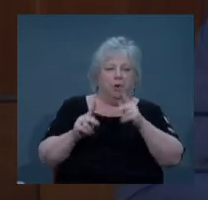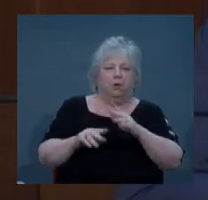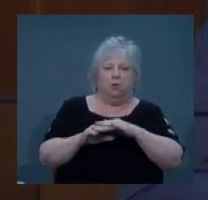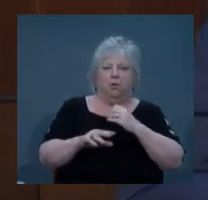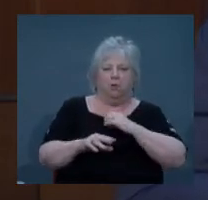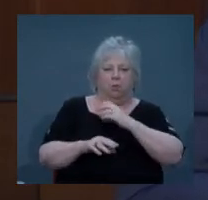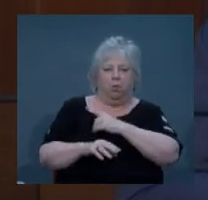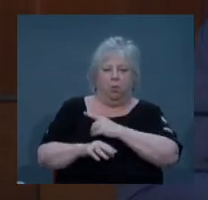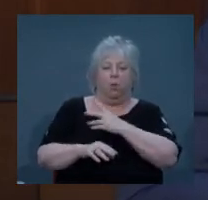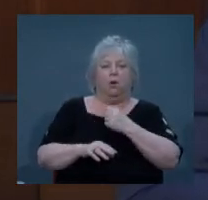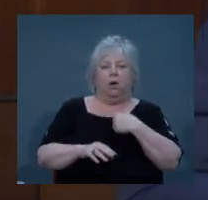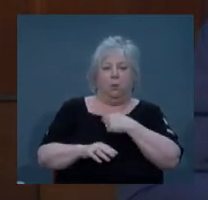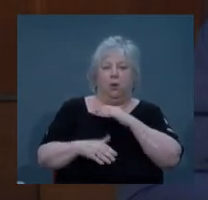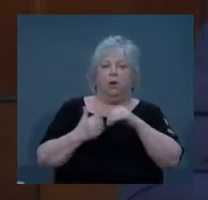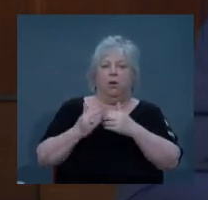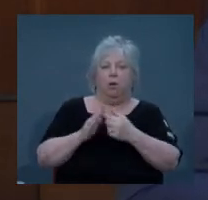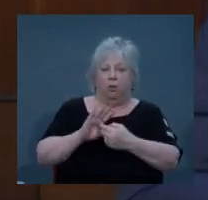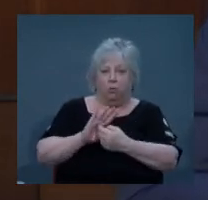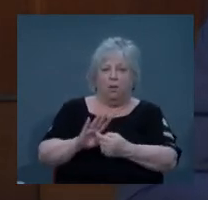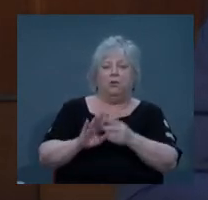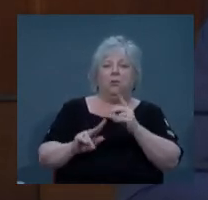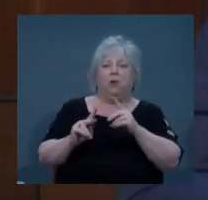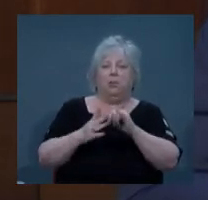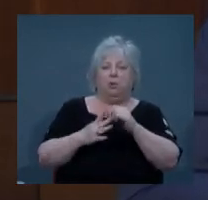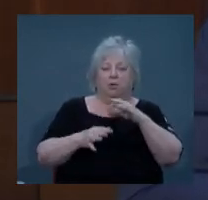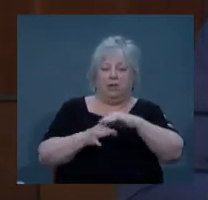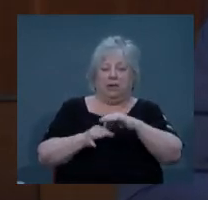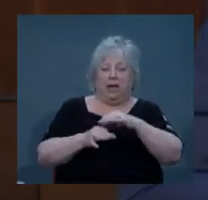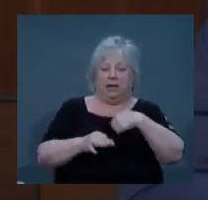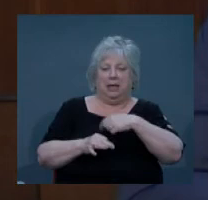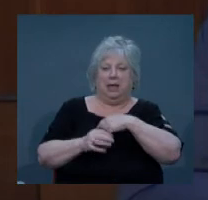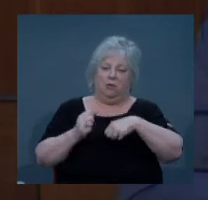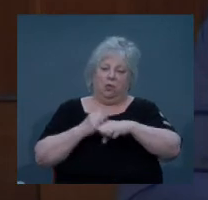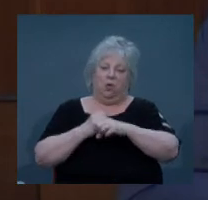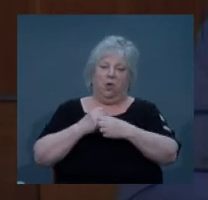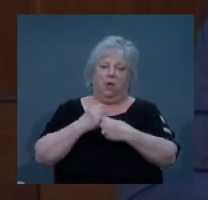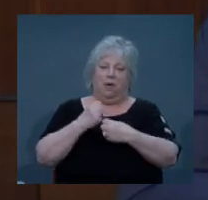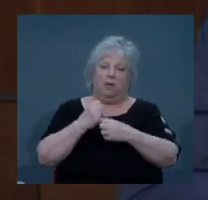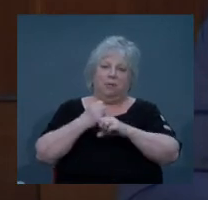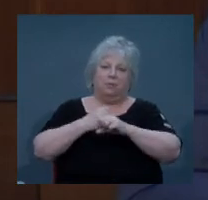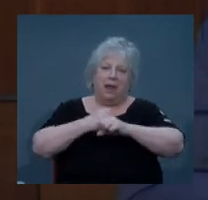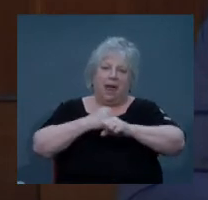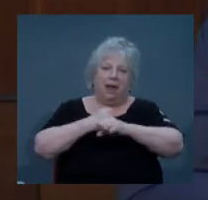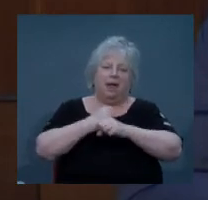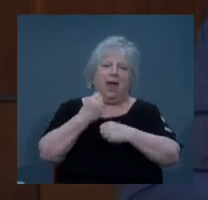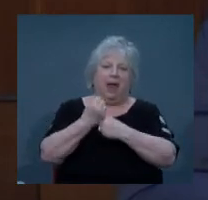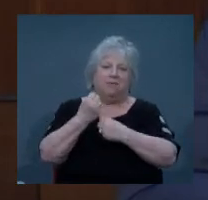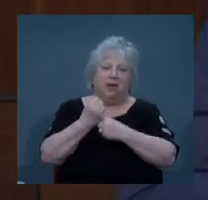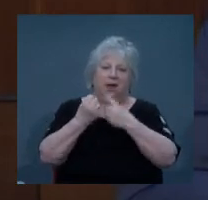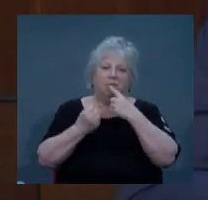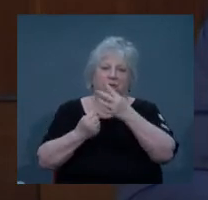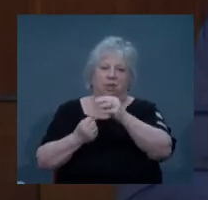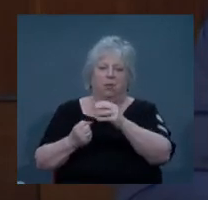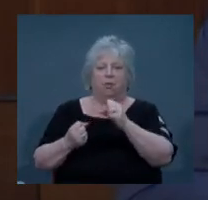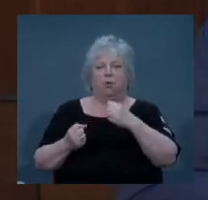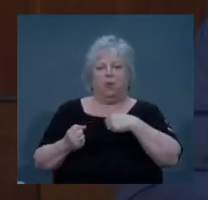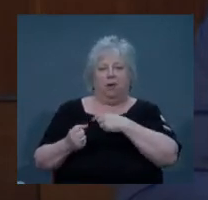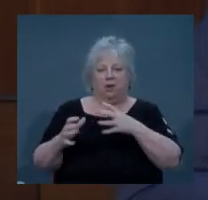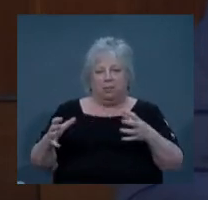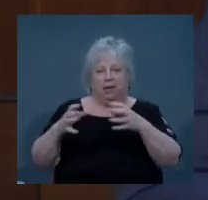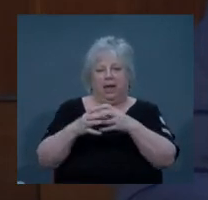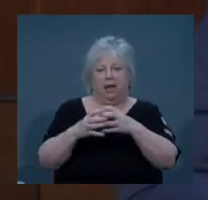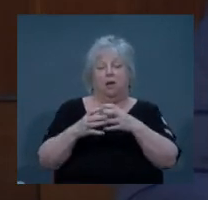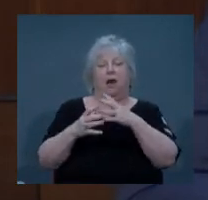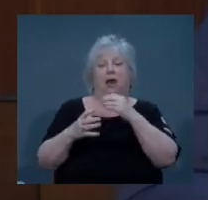represent citizenry that have elected us to advocate on behalf of them. And so we have to come together, have a balanced budget, number